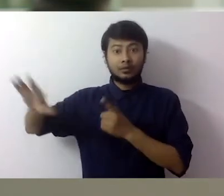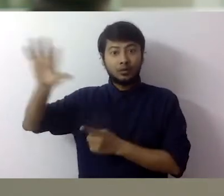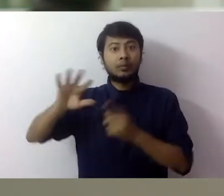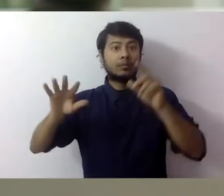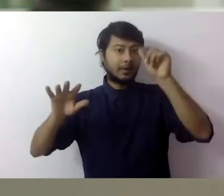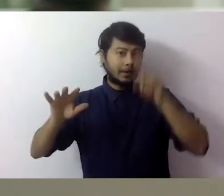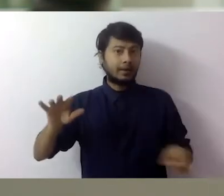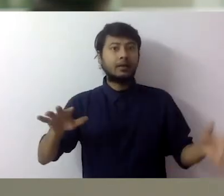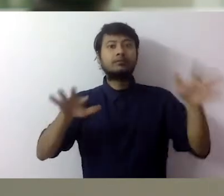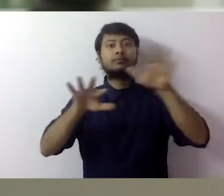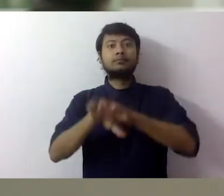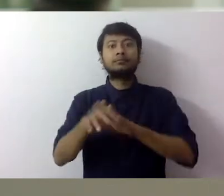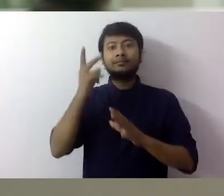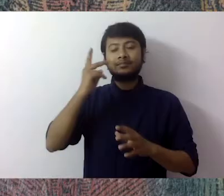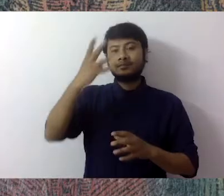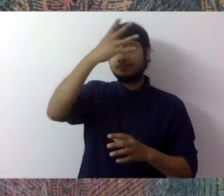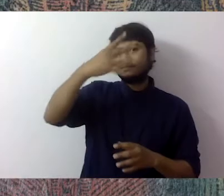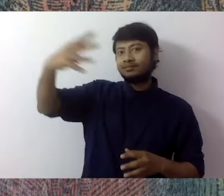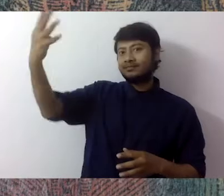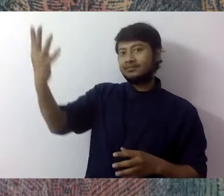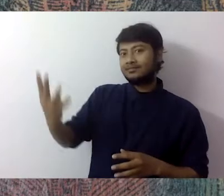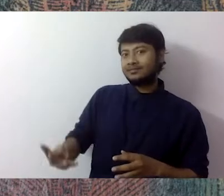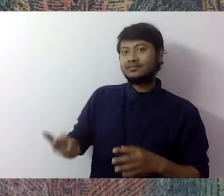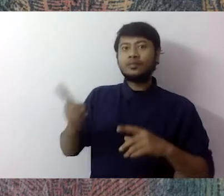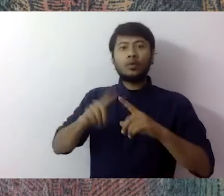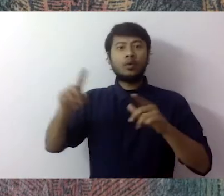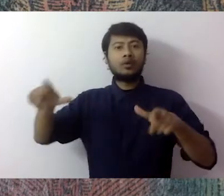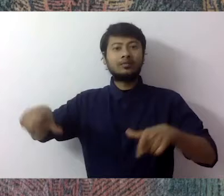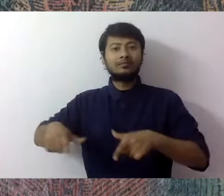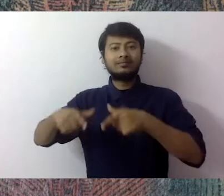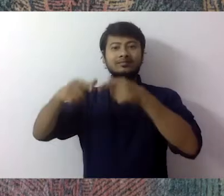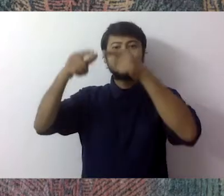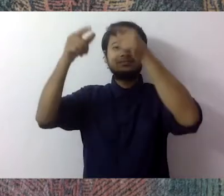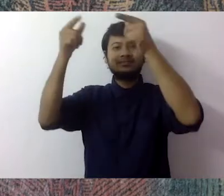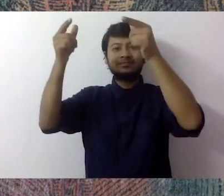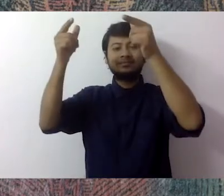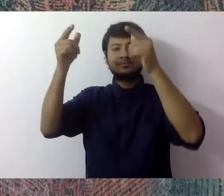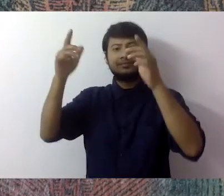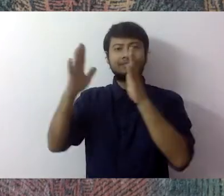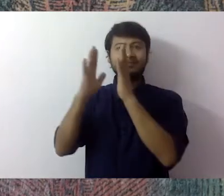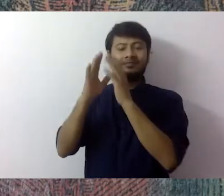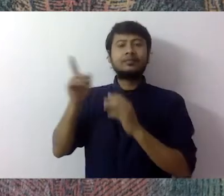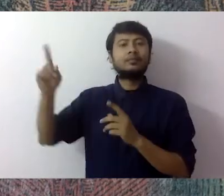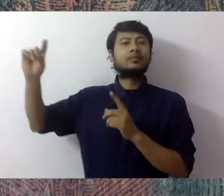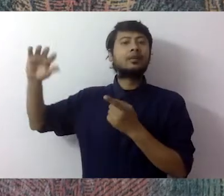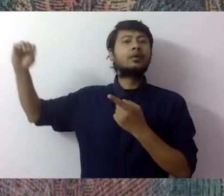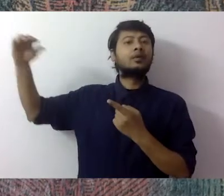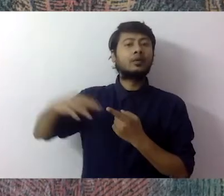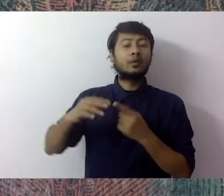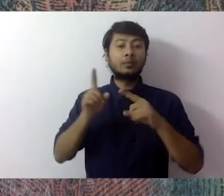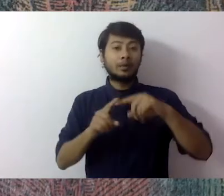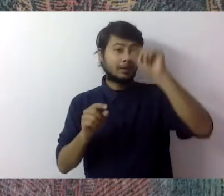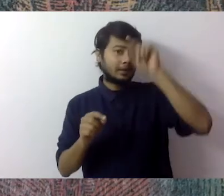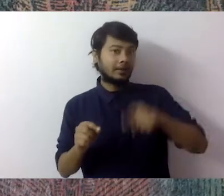into his art. Scalloped curtains and Corinthian pillars often framed many interiors, while Palladian mansions are peopled